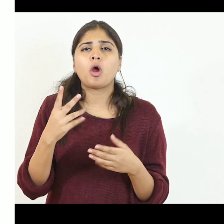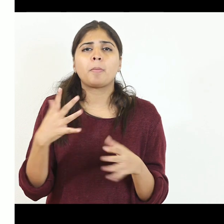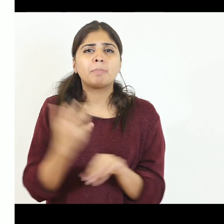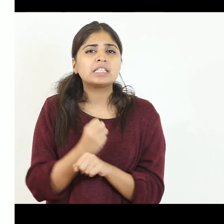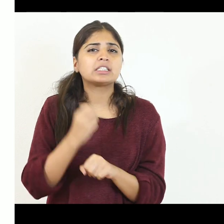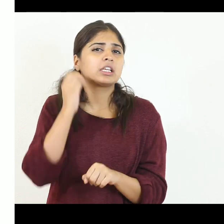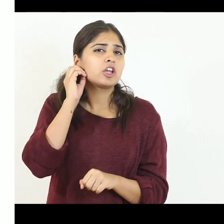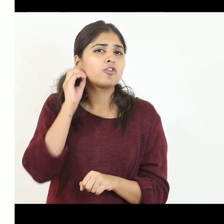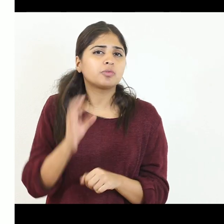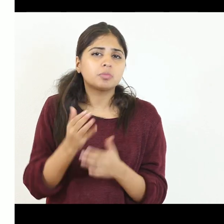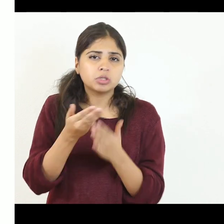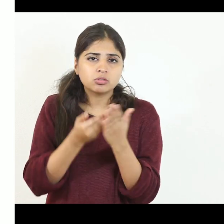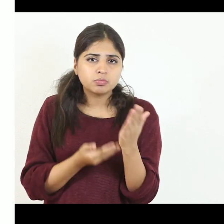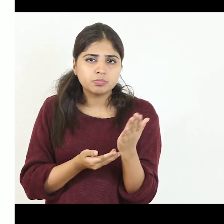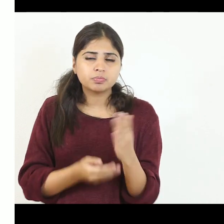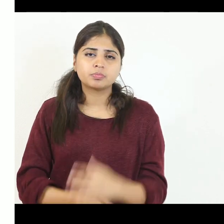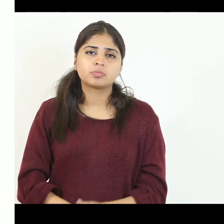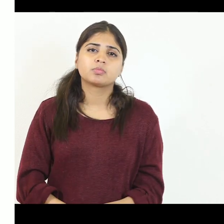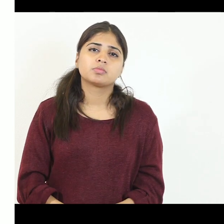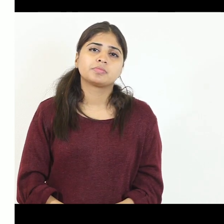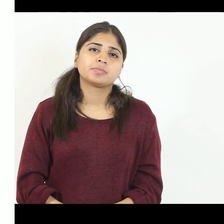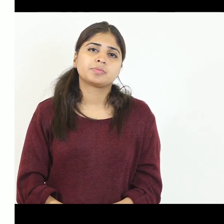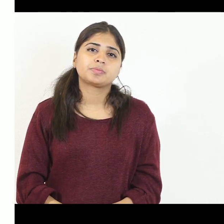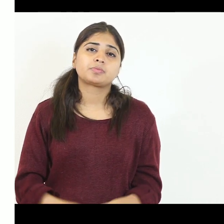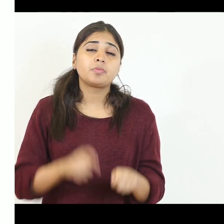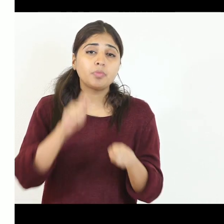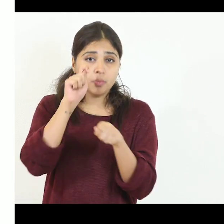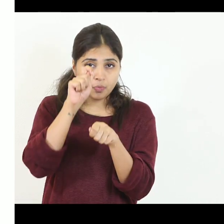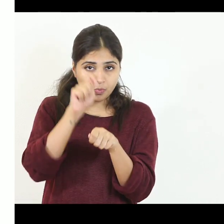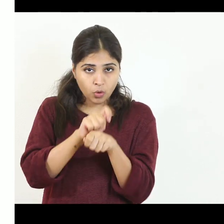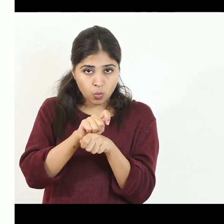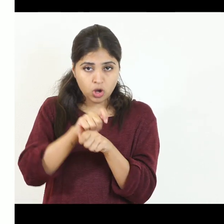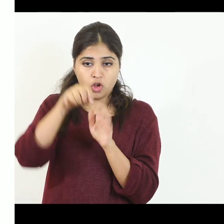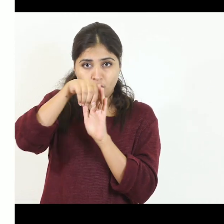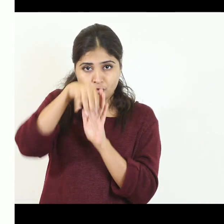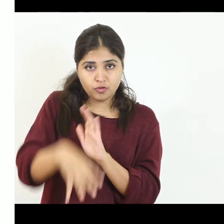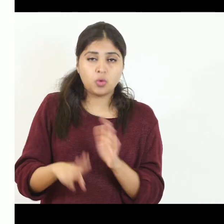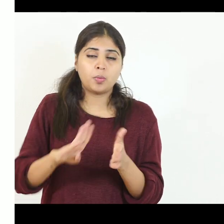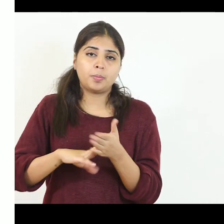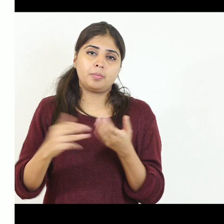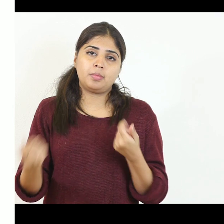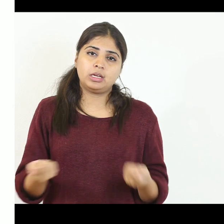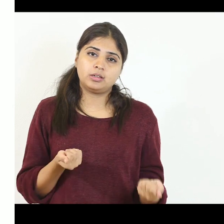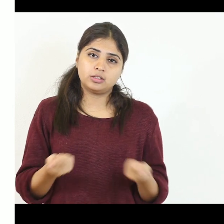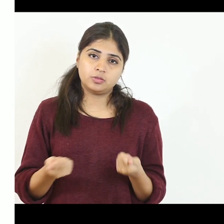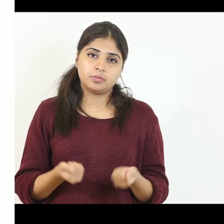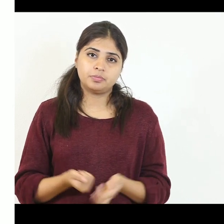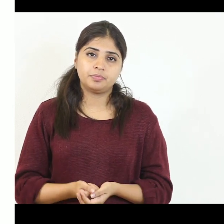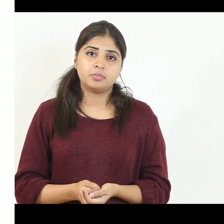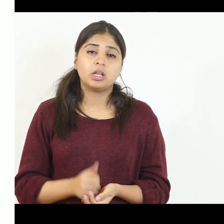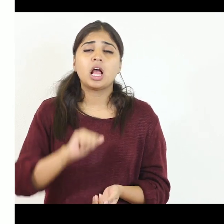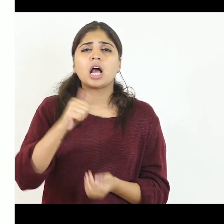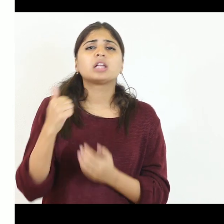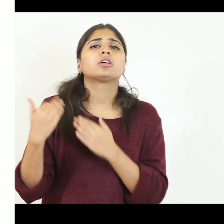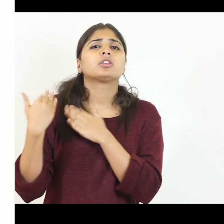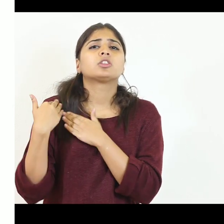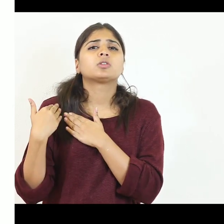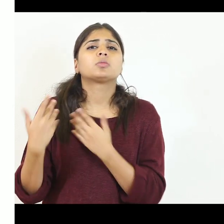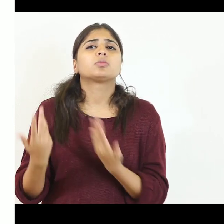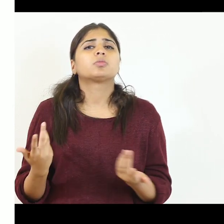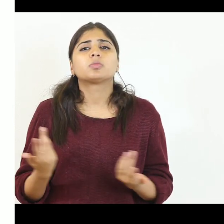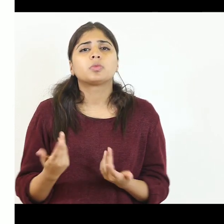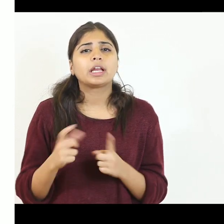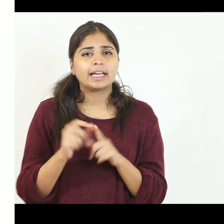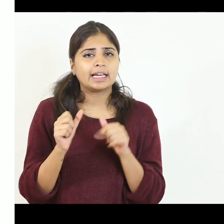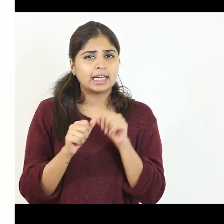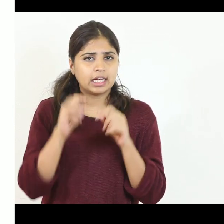Number 7. Workflow management. Other responsibilities for a data entry operator include communicating